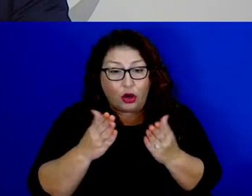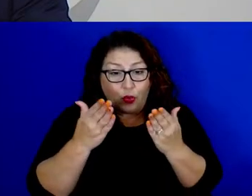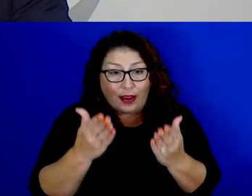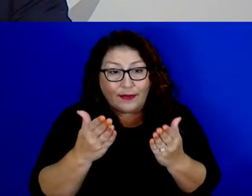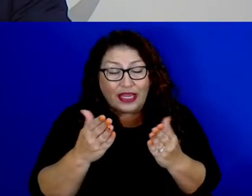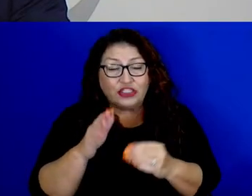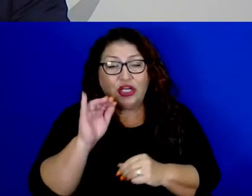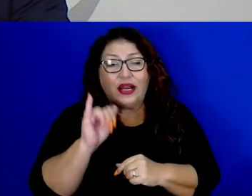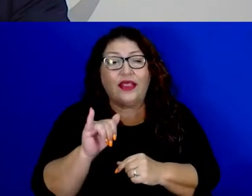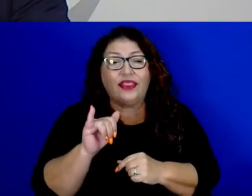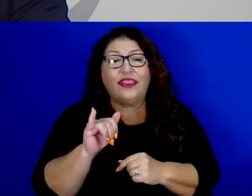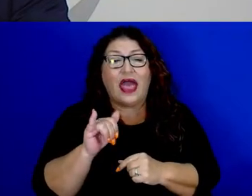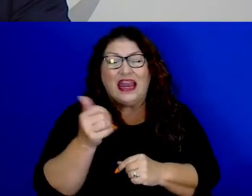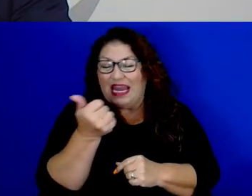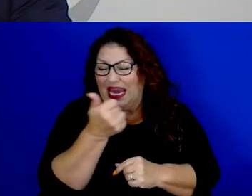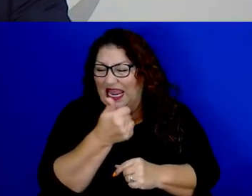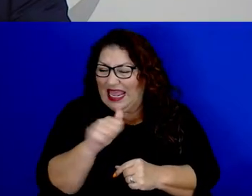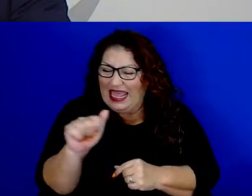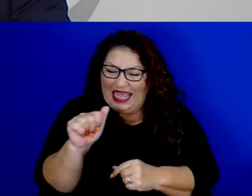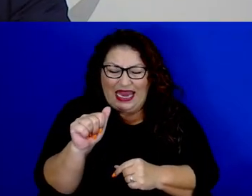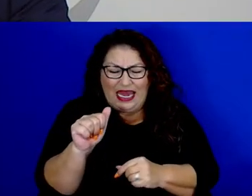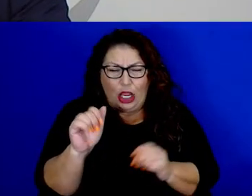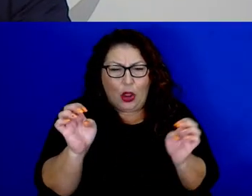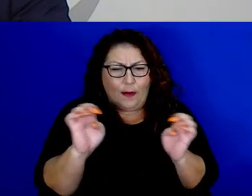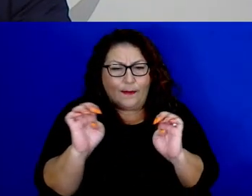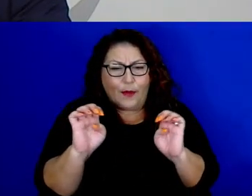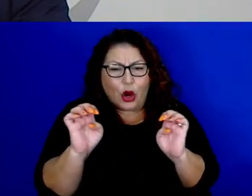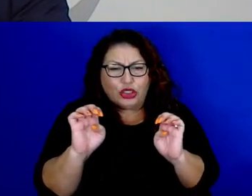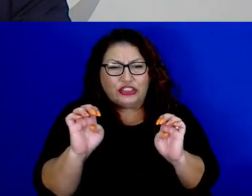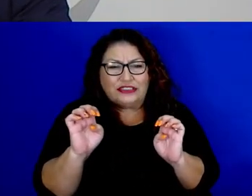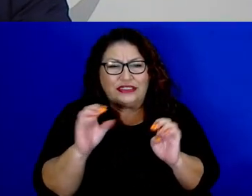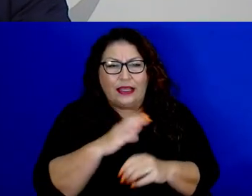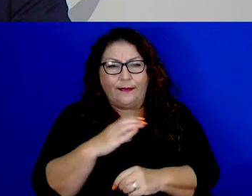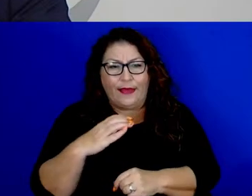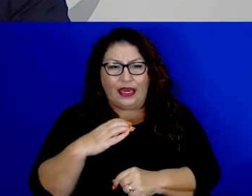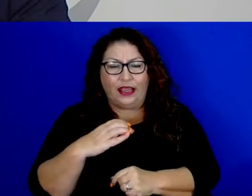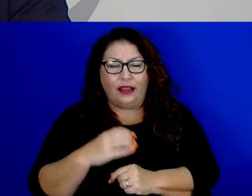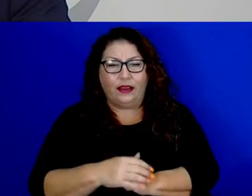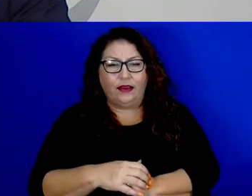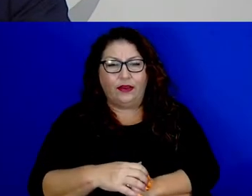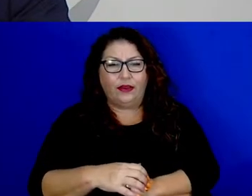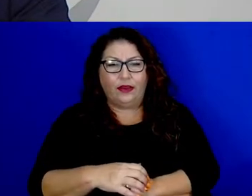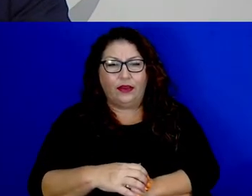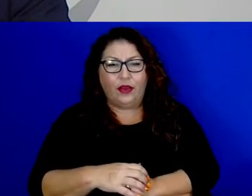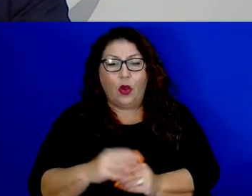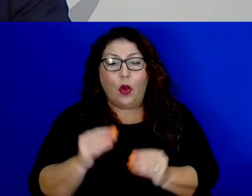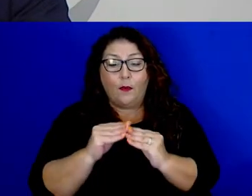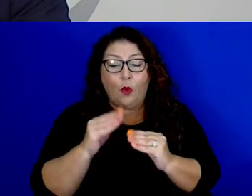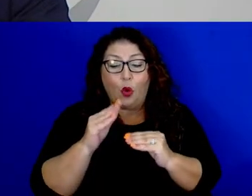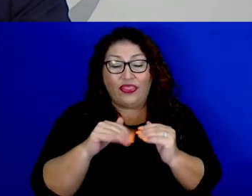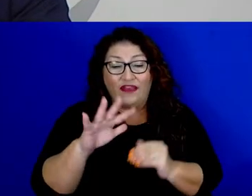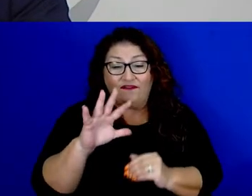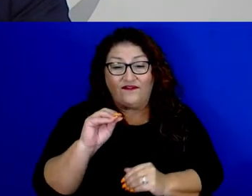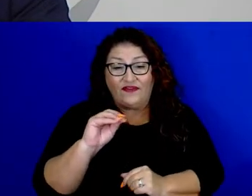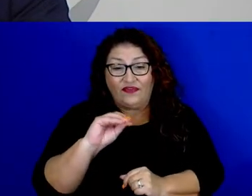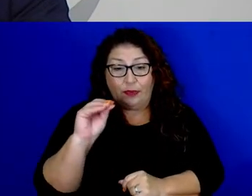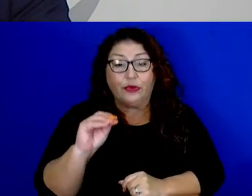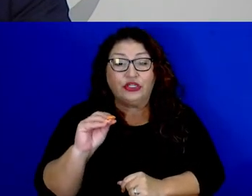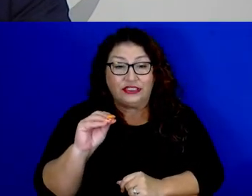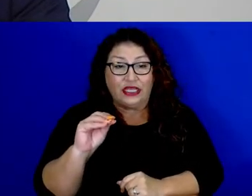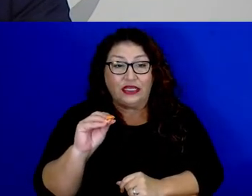any emergency committee, more than 50% of the